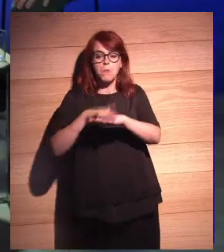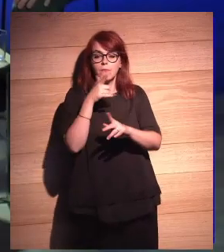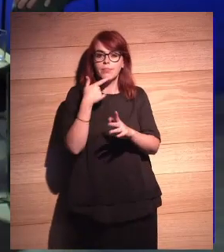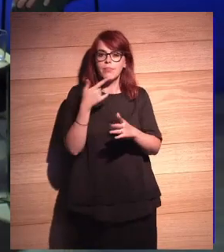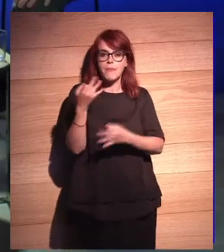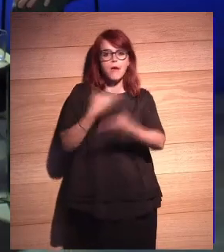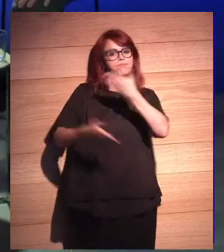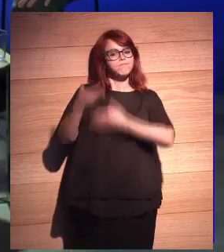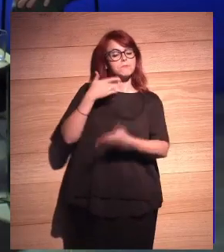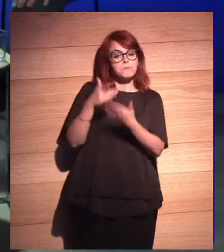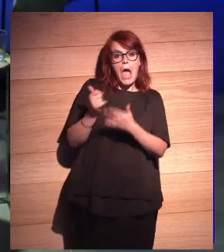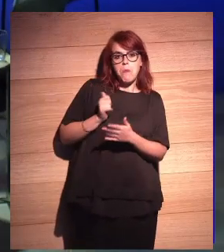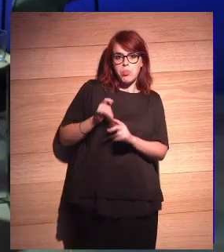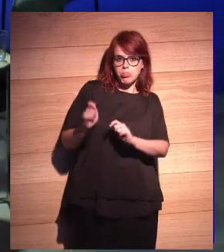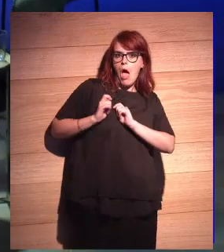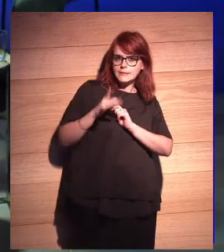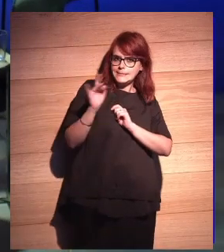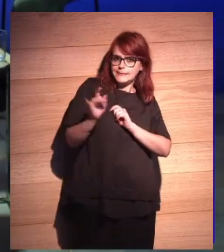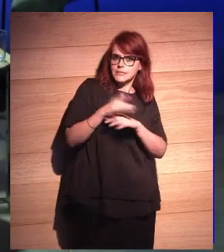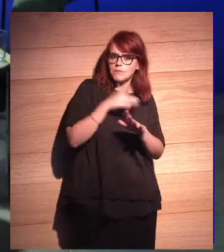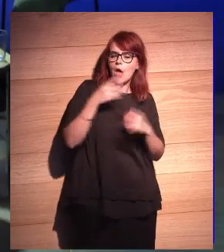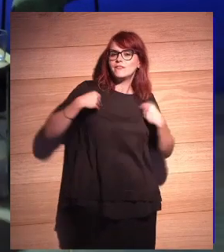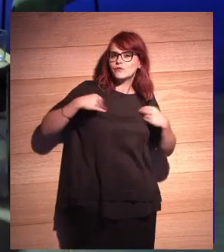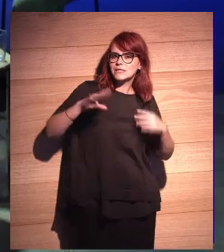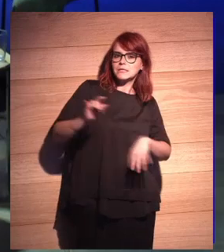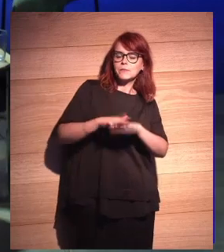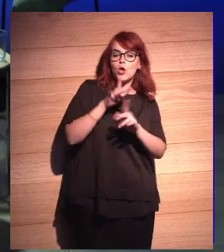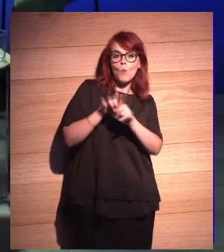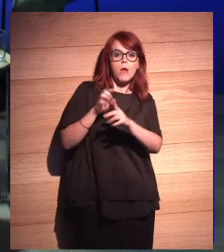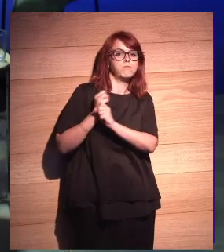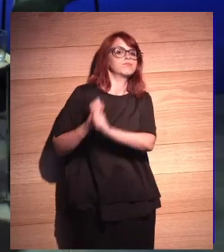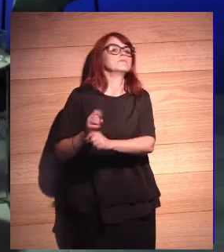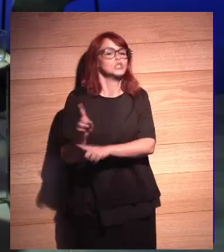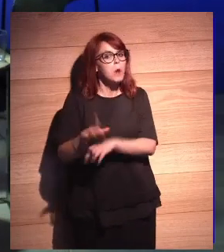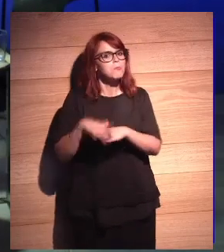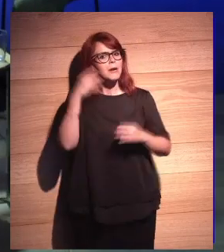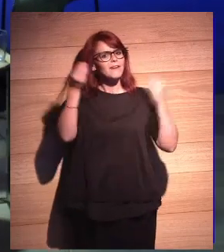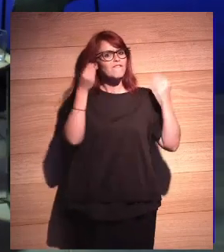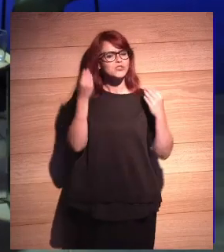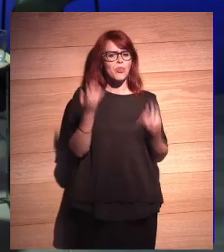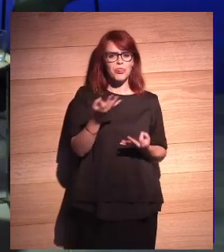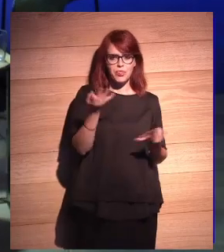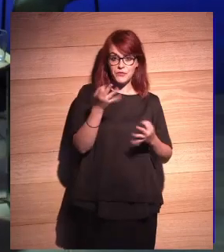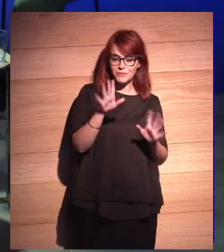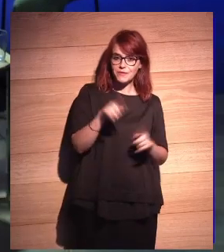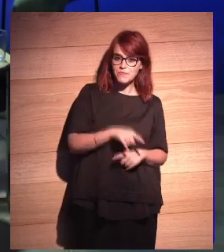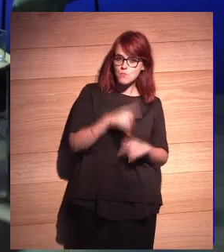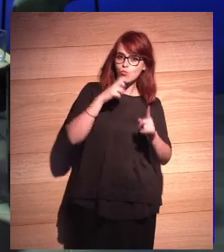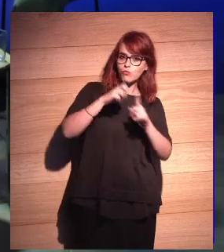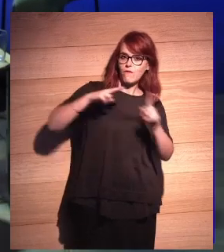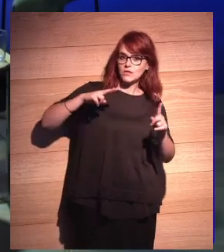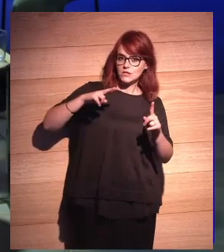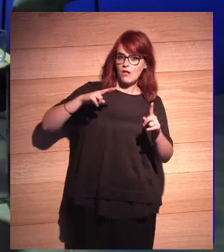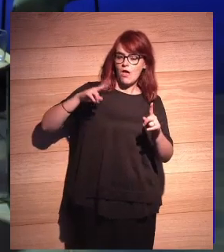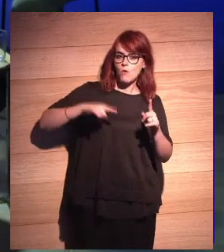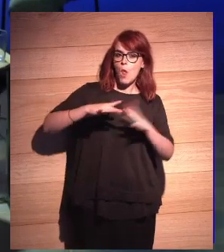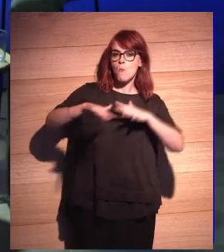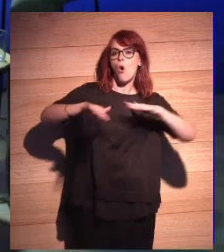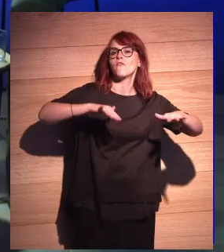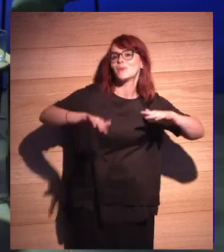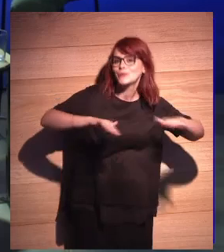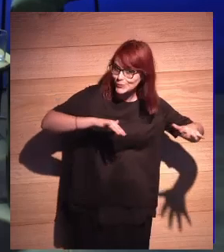grab more from us than what they give us. And I think this is something that we really need to reflect on,